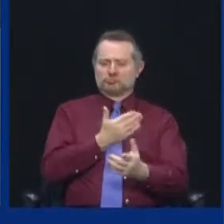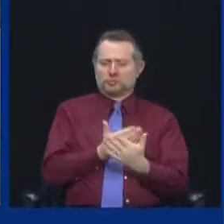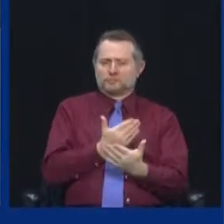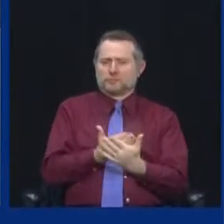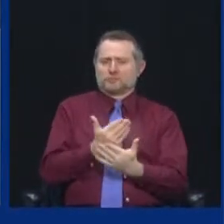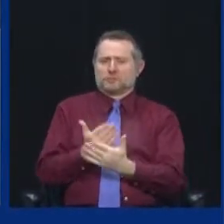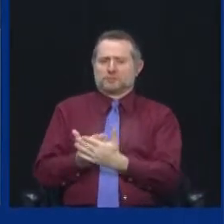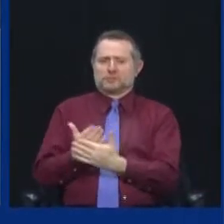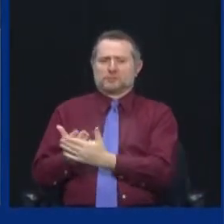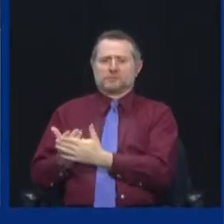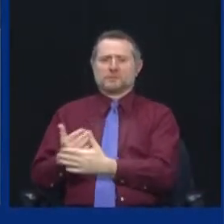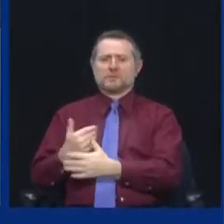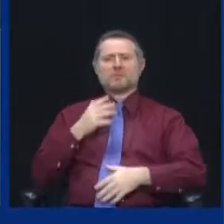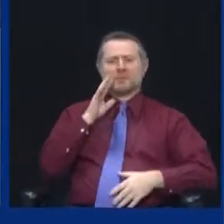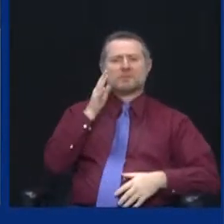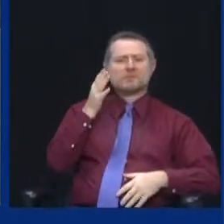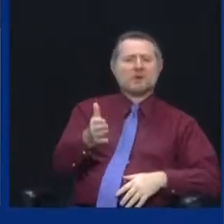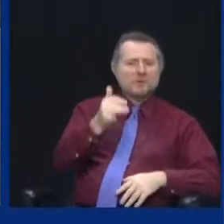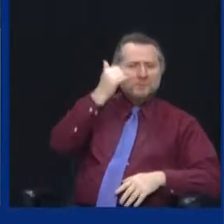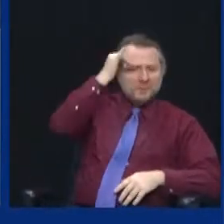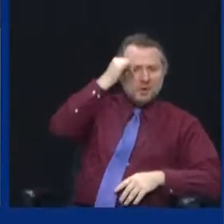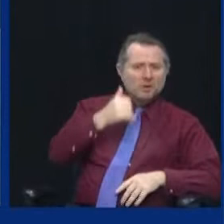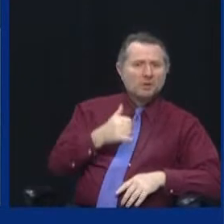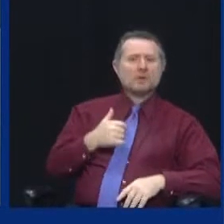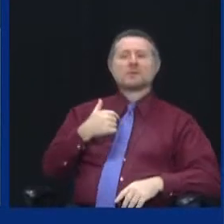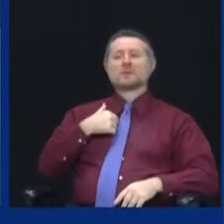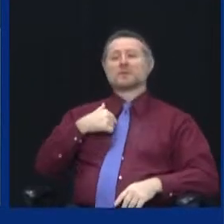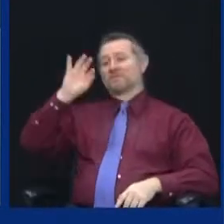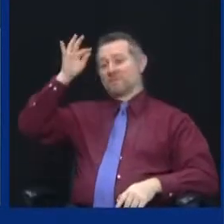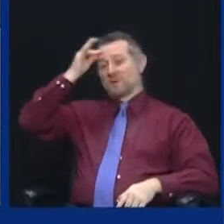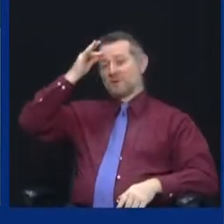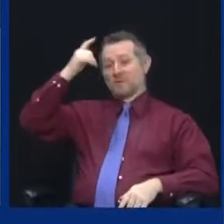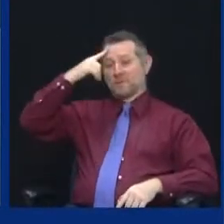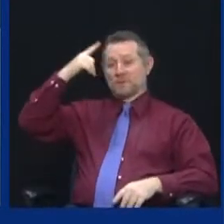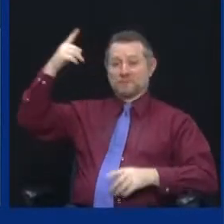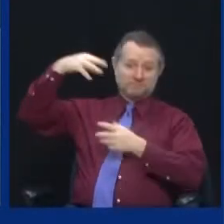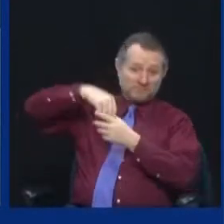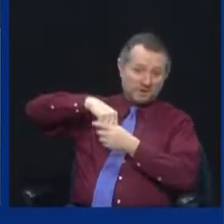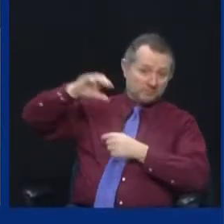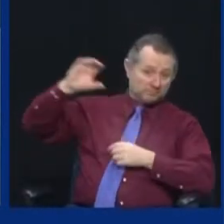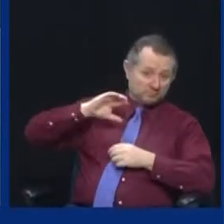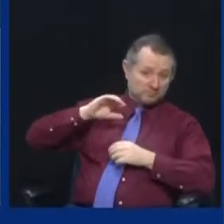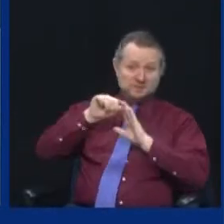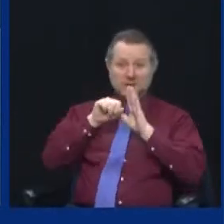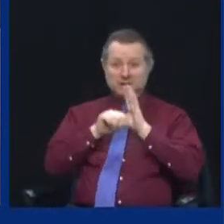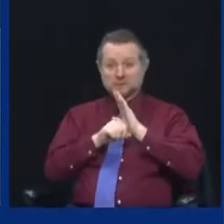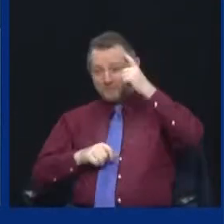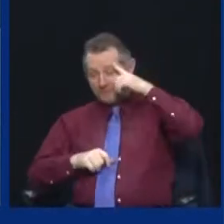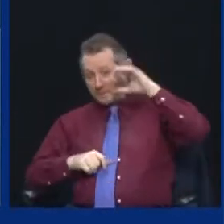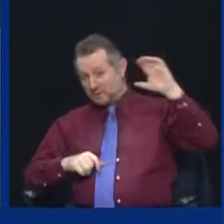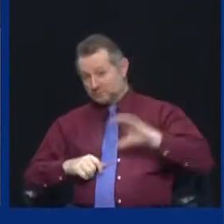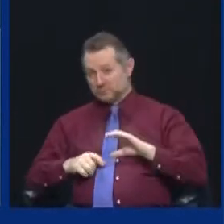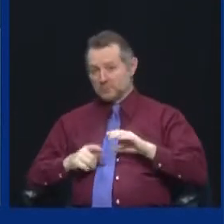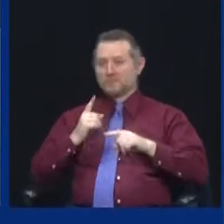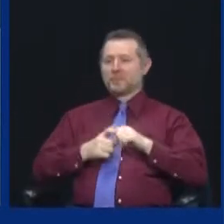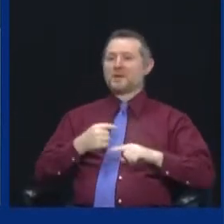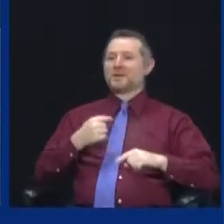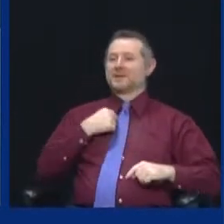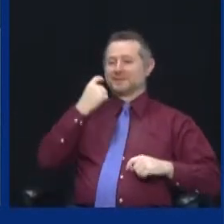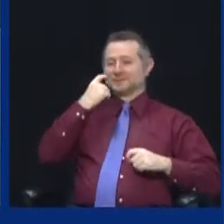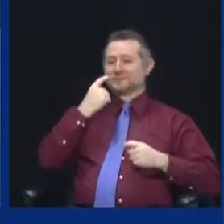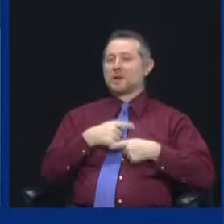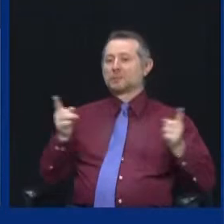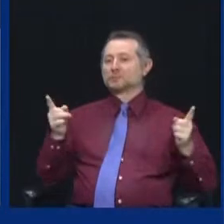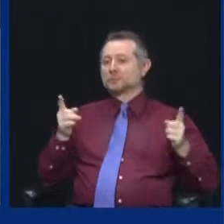will be there. So you have the federal government, you have the state government. And we just announced the Regional Economic Development